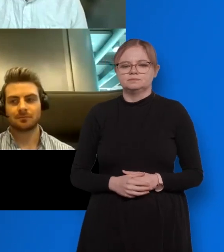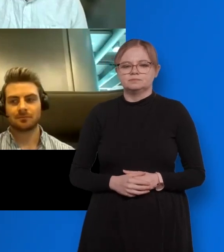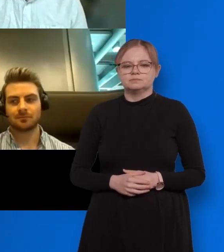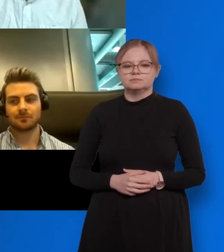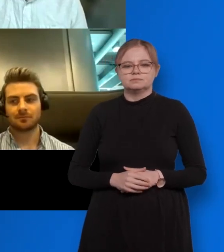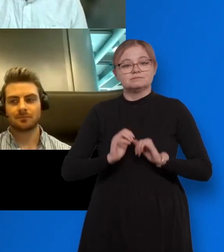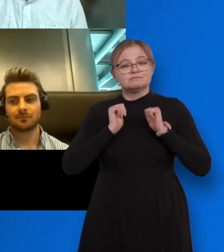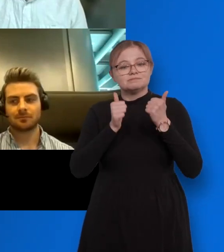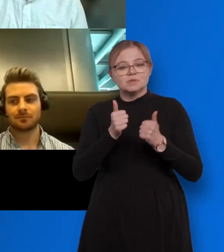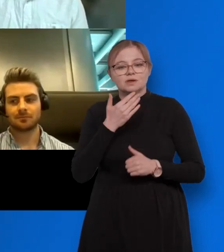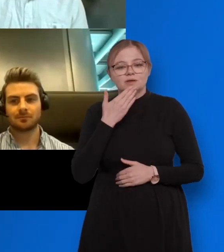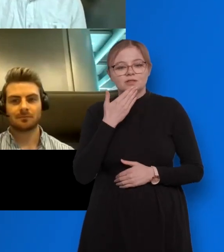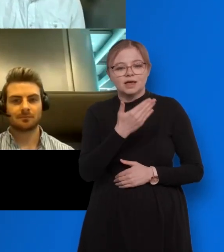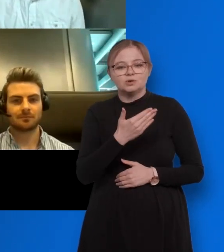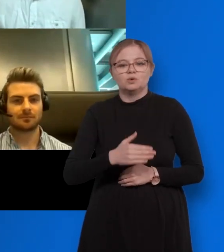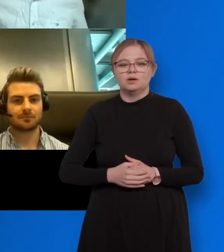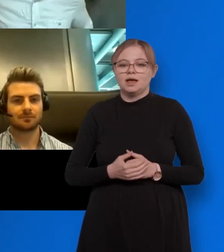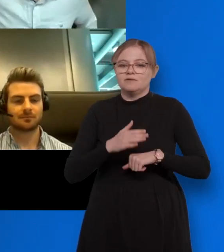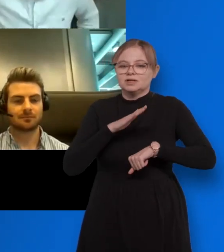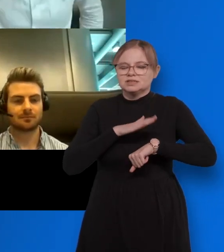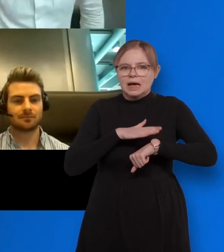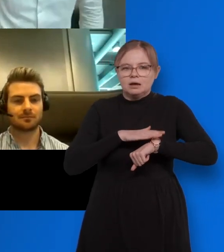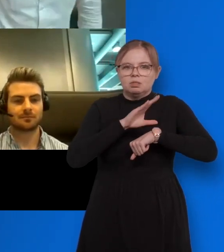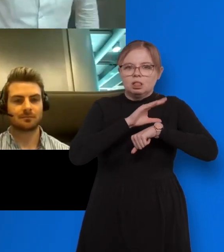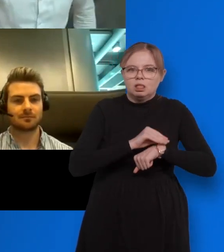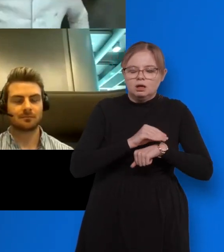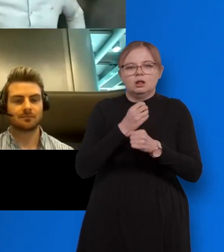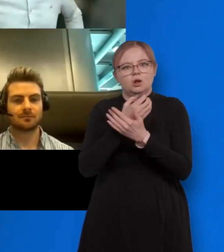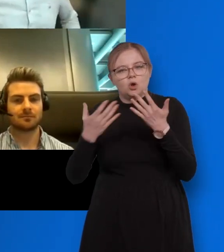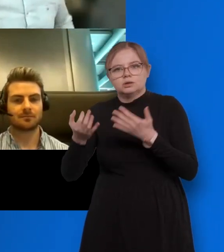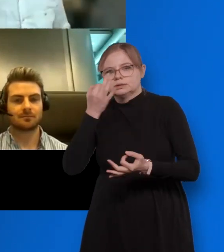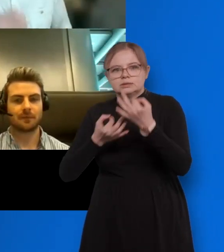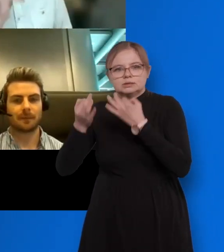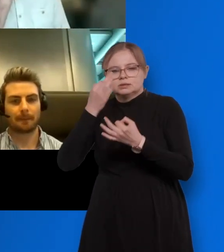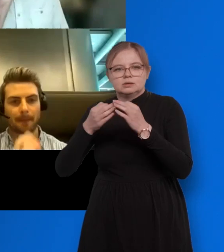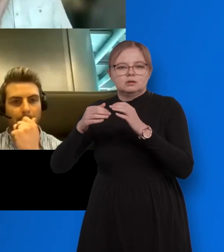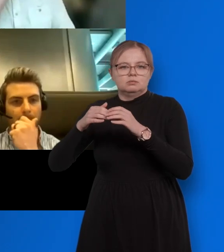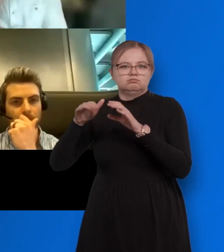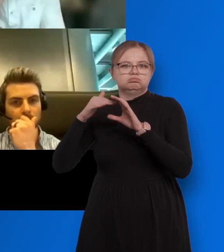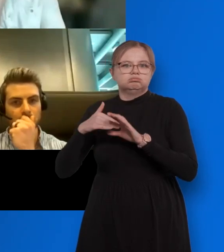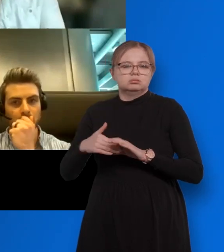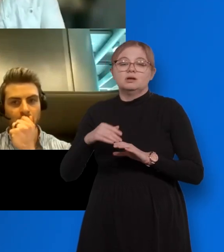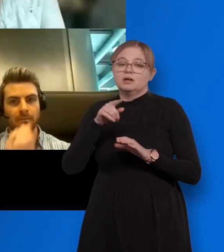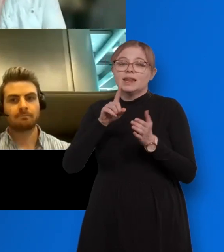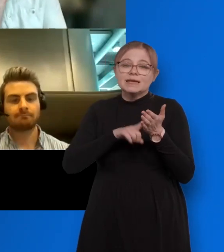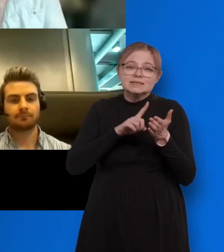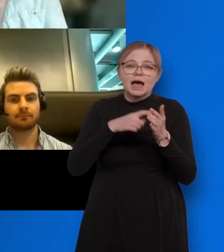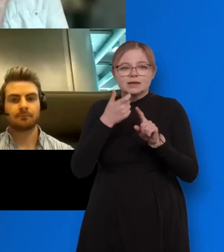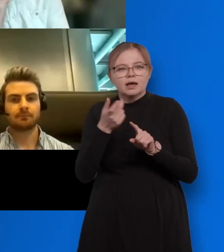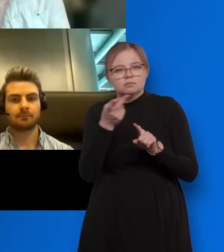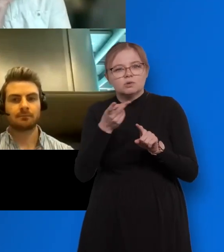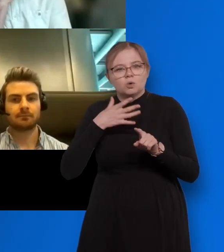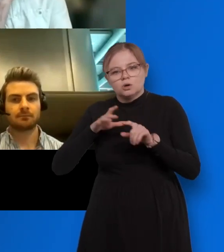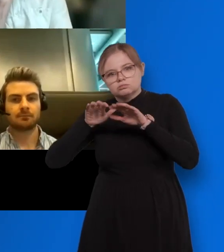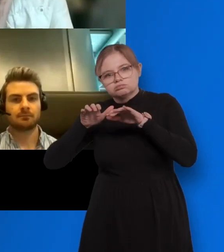Thank you, Ken. Given that we've got some time pressures and there's a lot of questions, if Lisa and Ken, if you would like to go through and sort of type